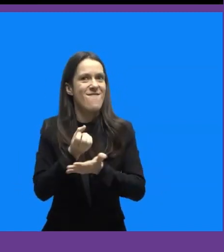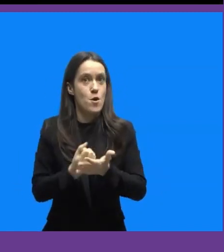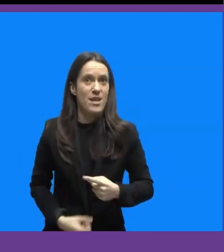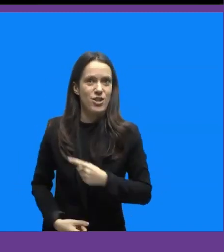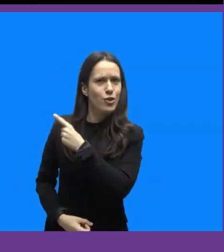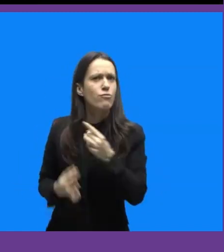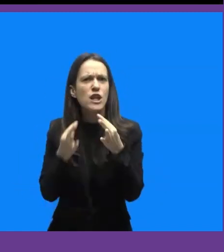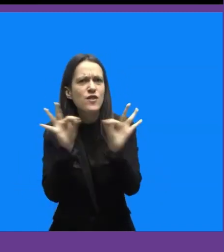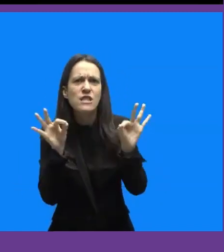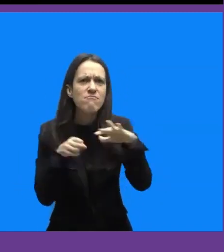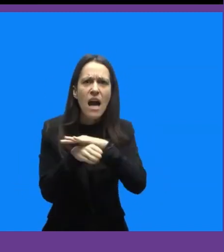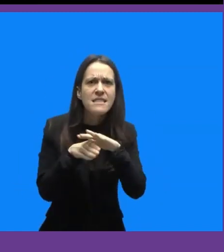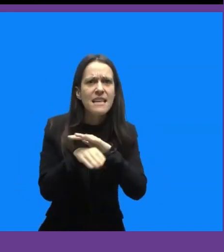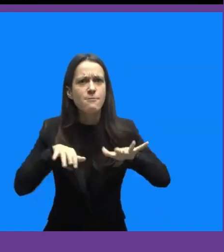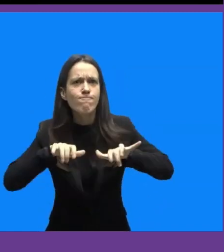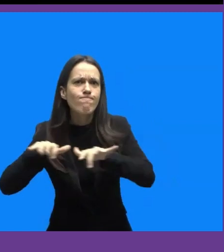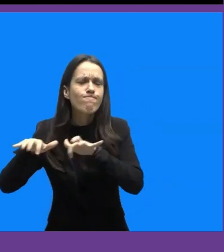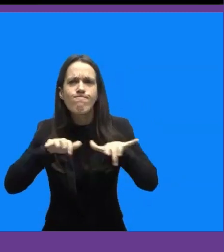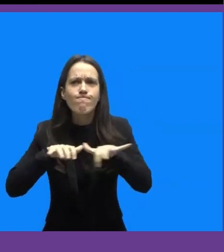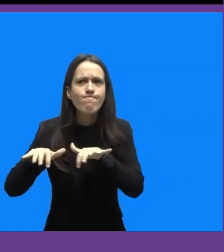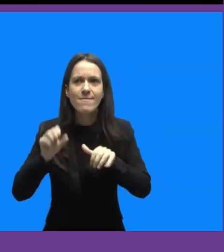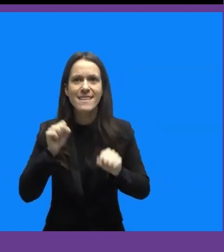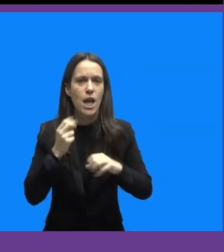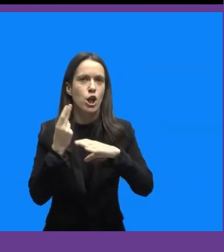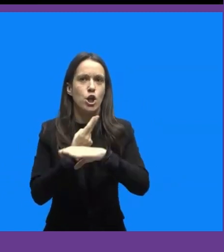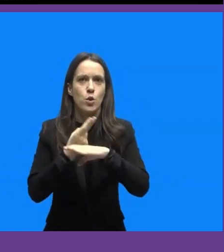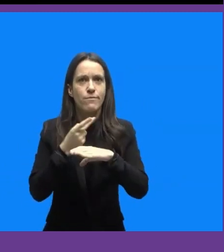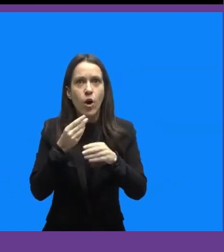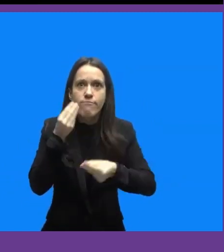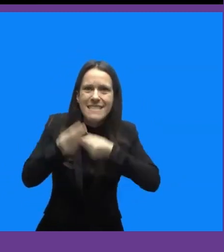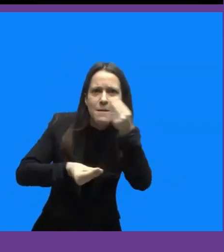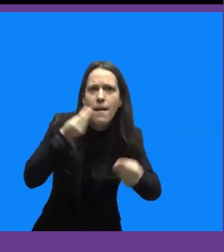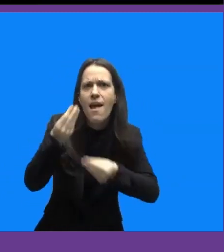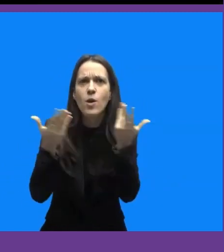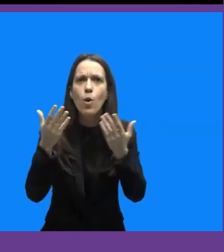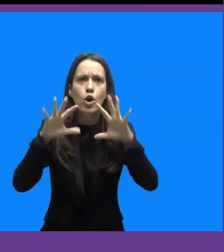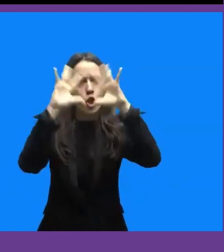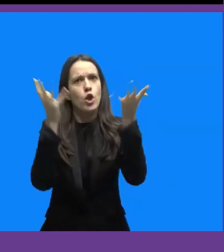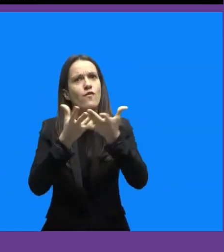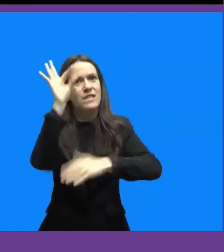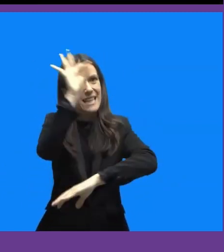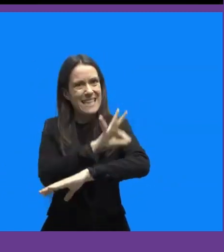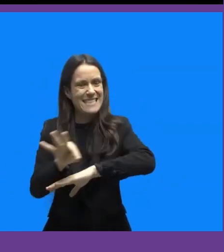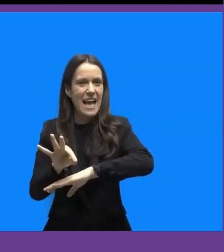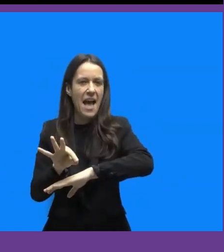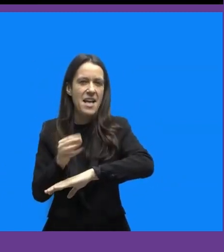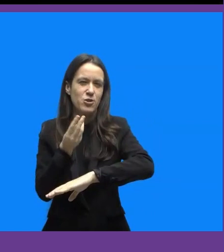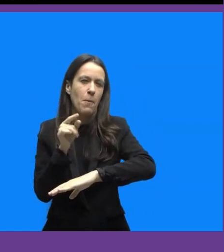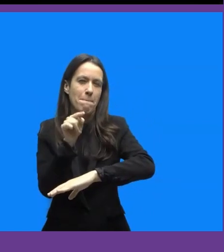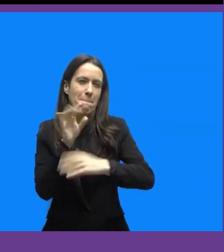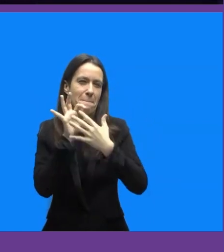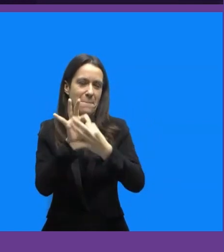free, and hope that was useful on explaining universal design and some of what you were asking